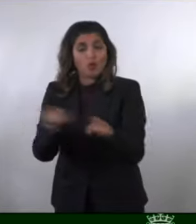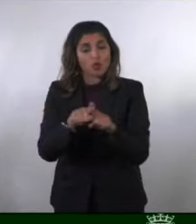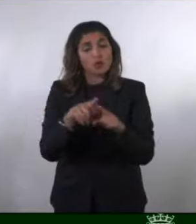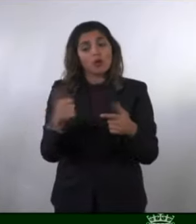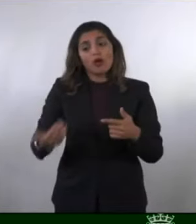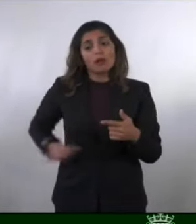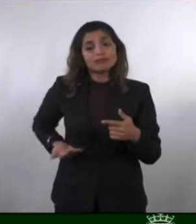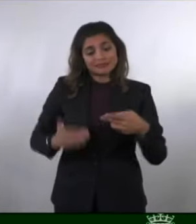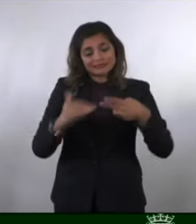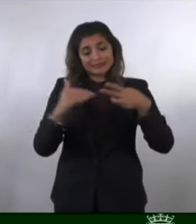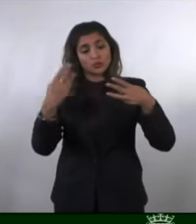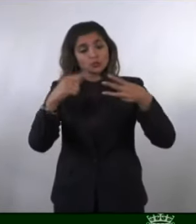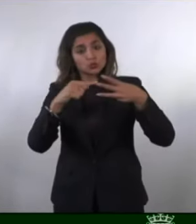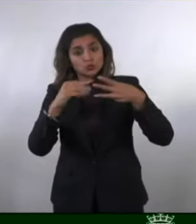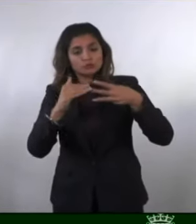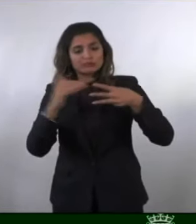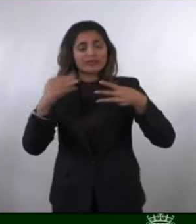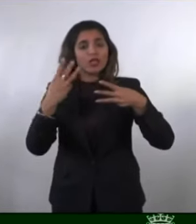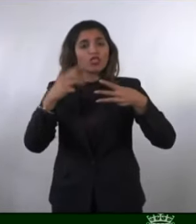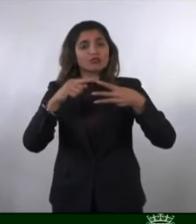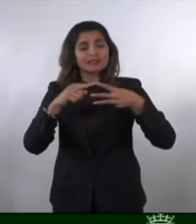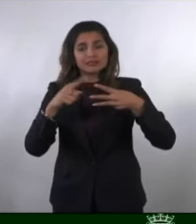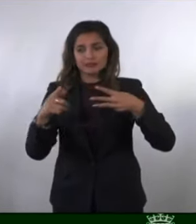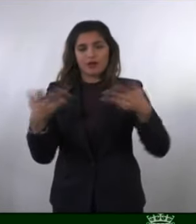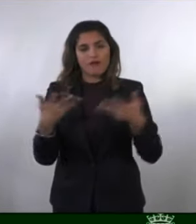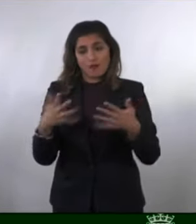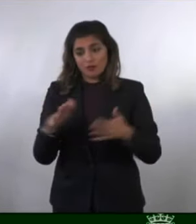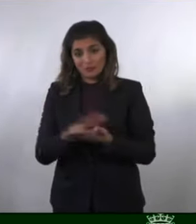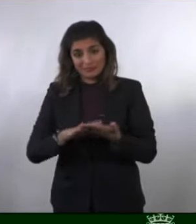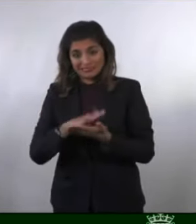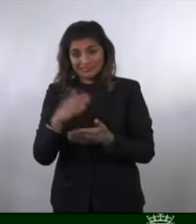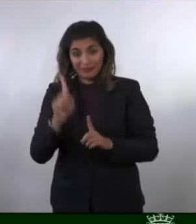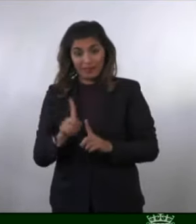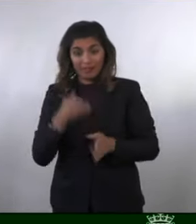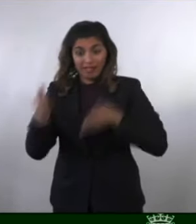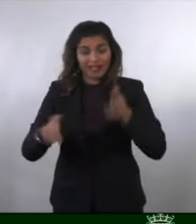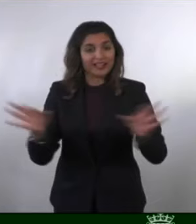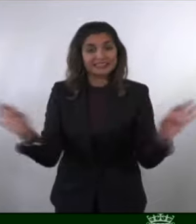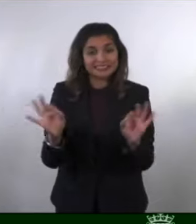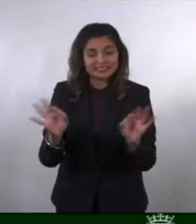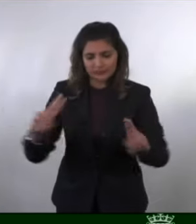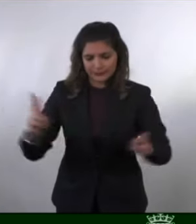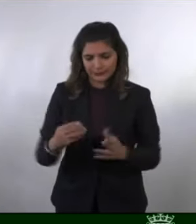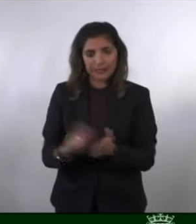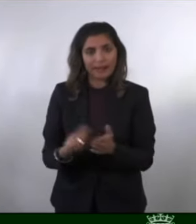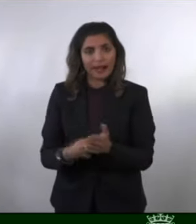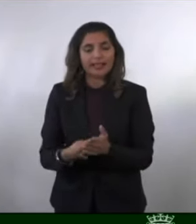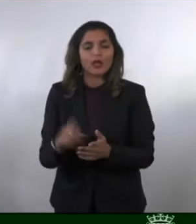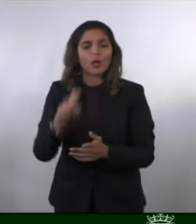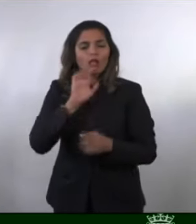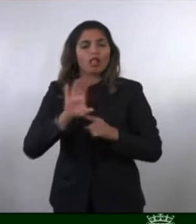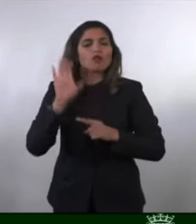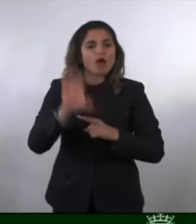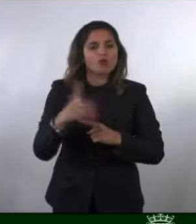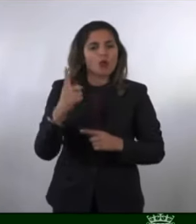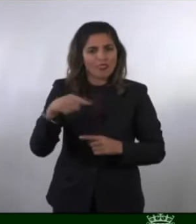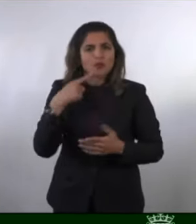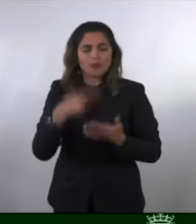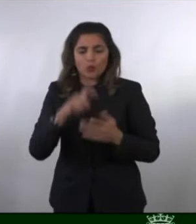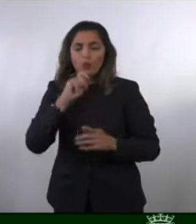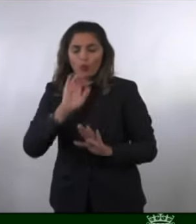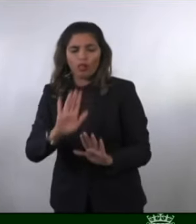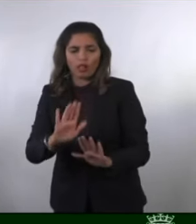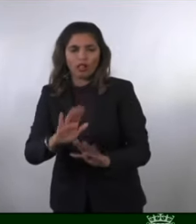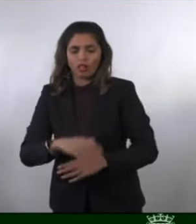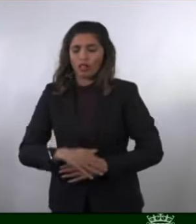and 3 areas that have suffered from reduced demand, on top of the national schemes. So I want to reassure him that we're